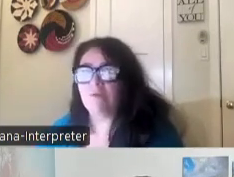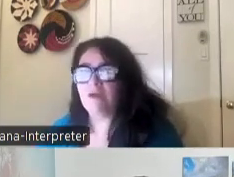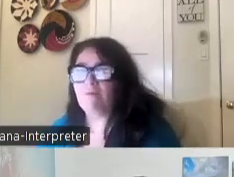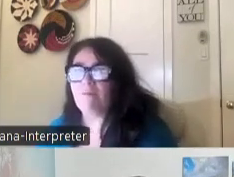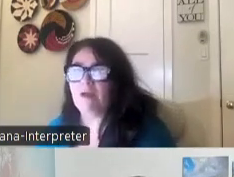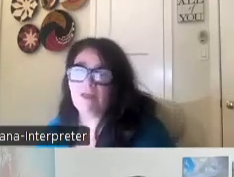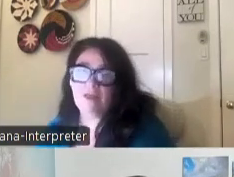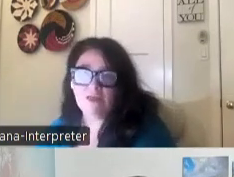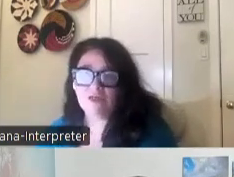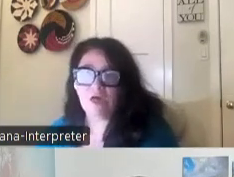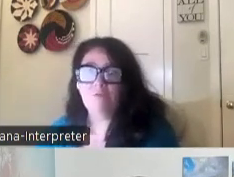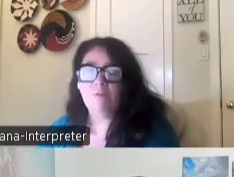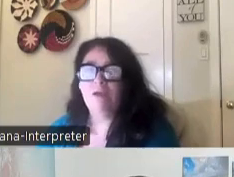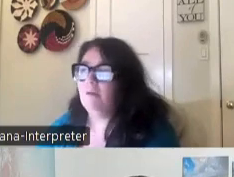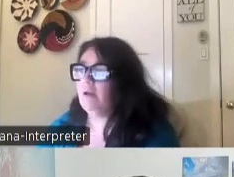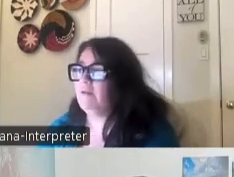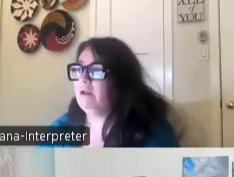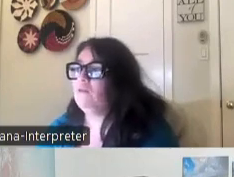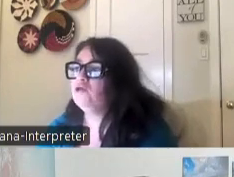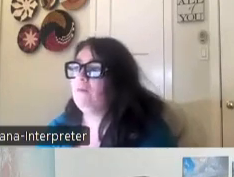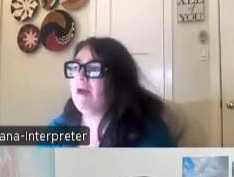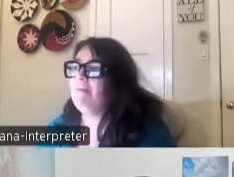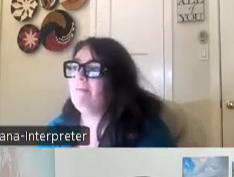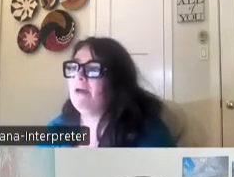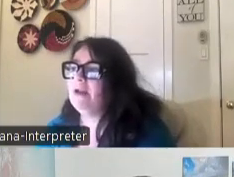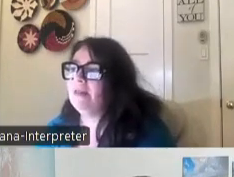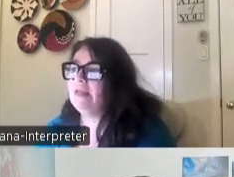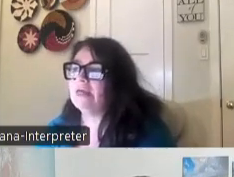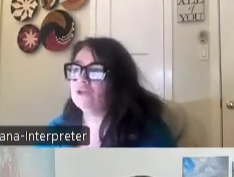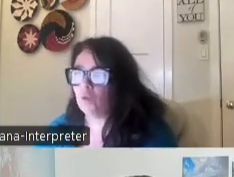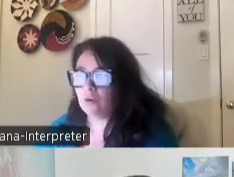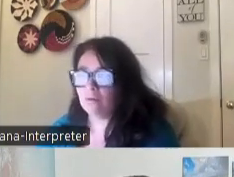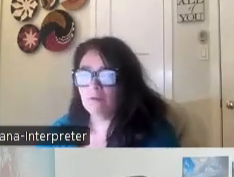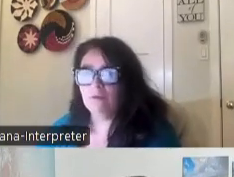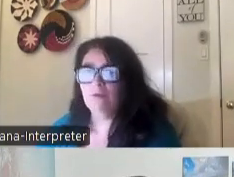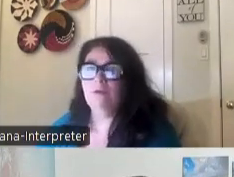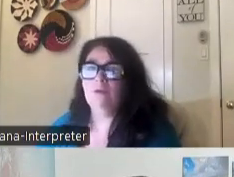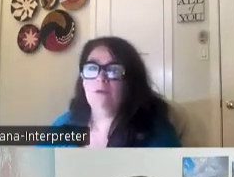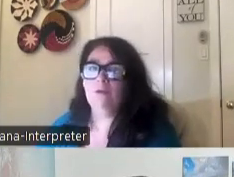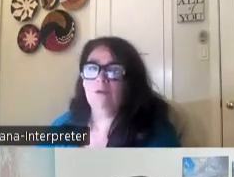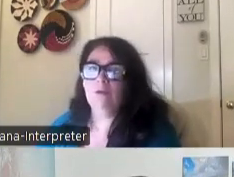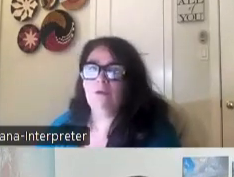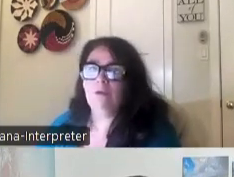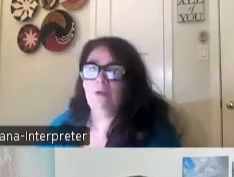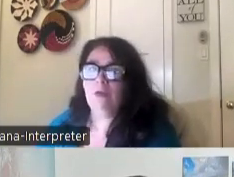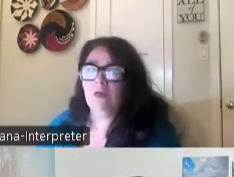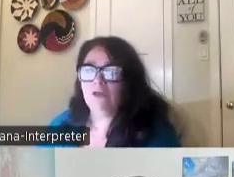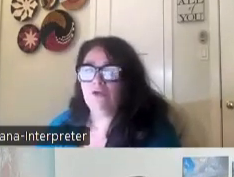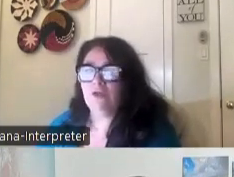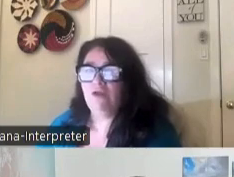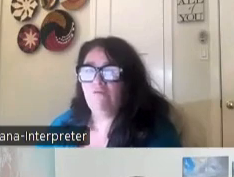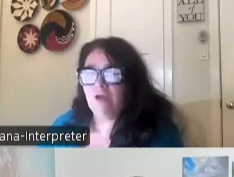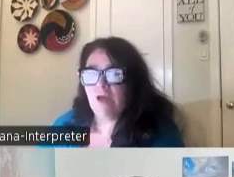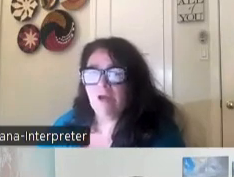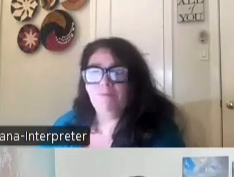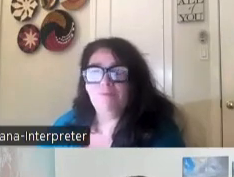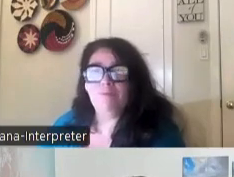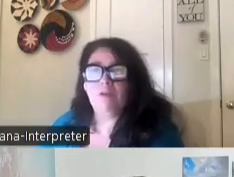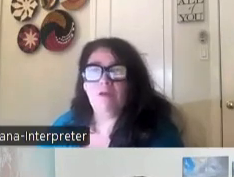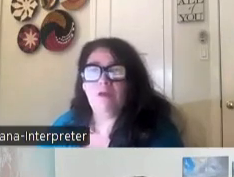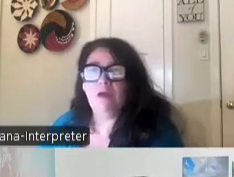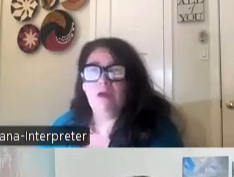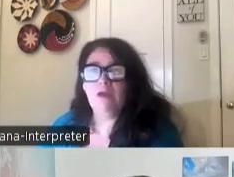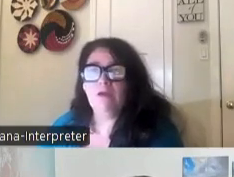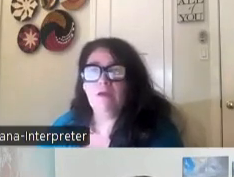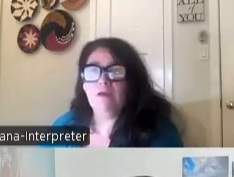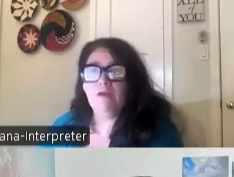a whole lot more green or blue on that map, signifying that there's far more confidence